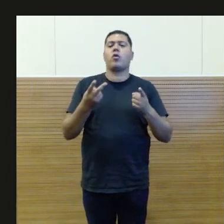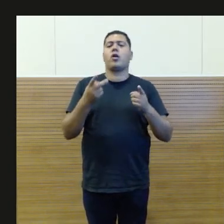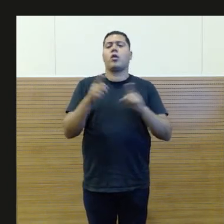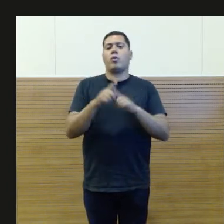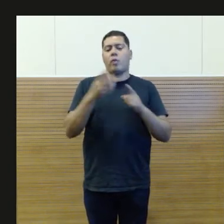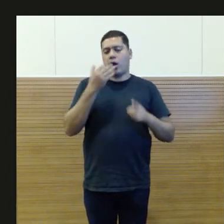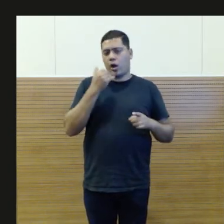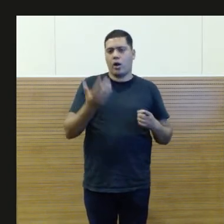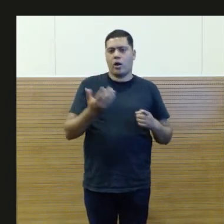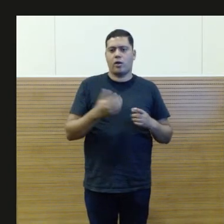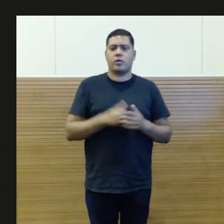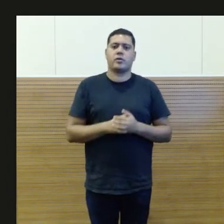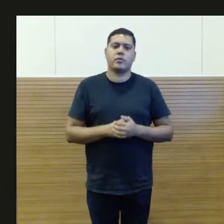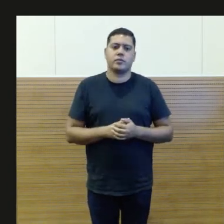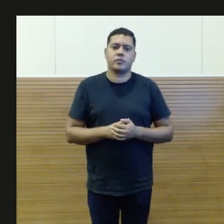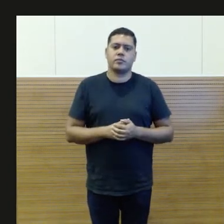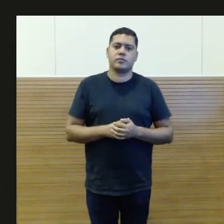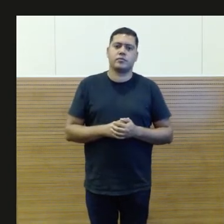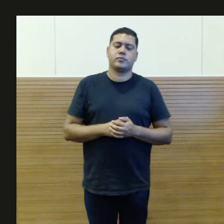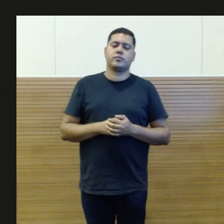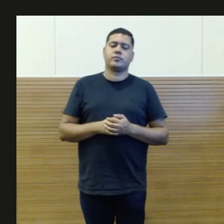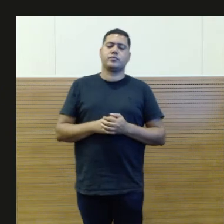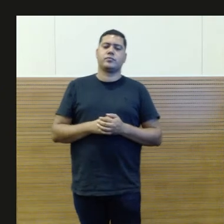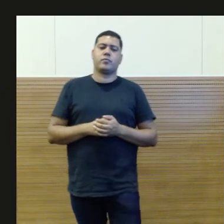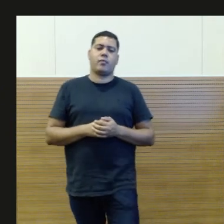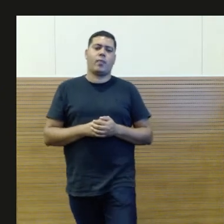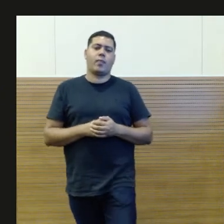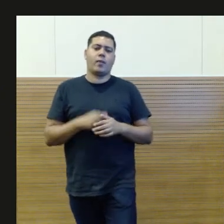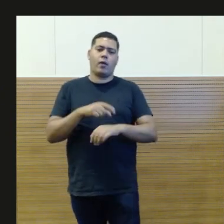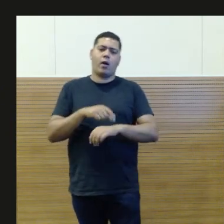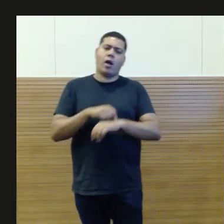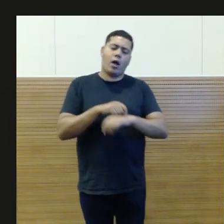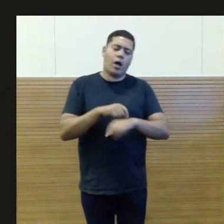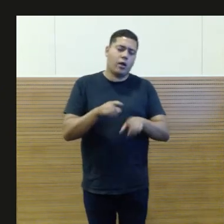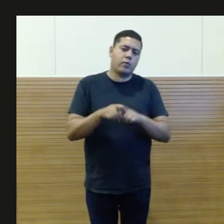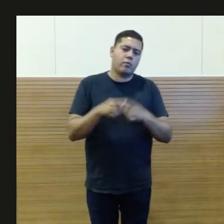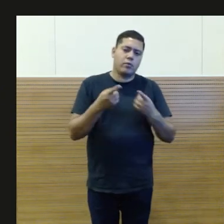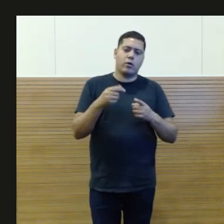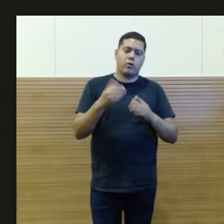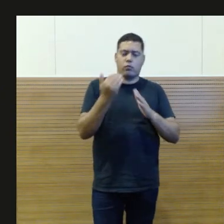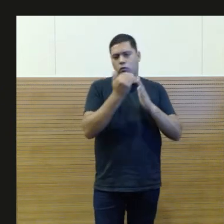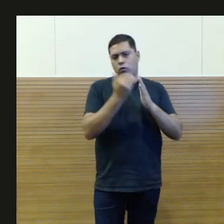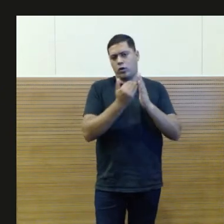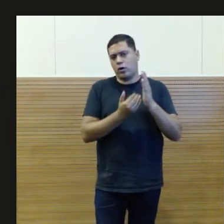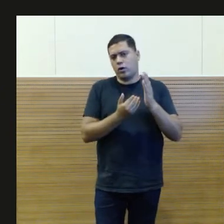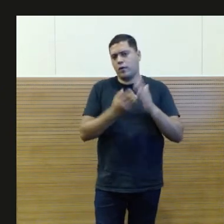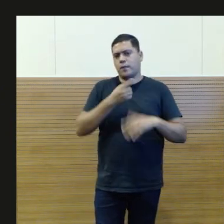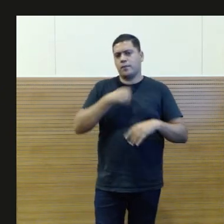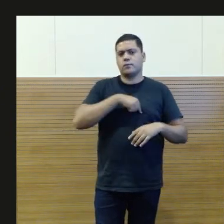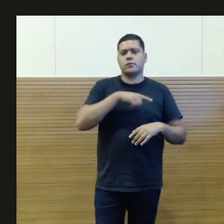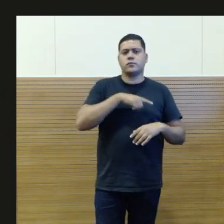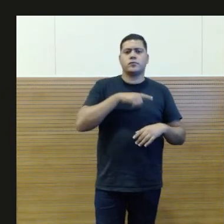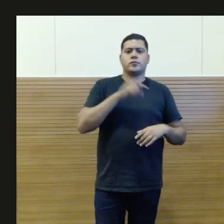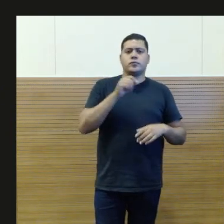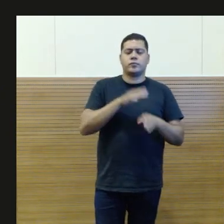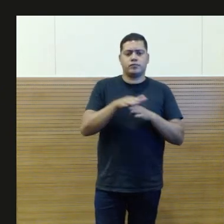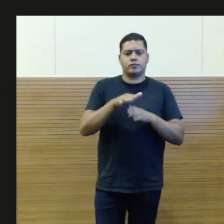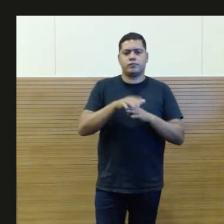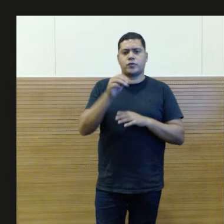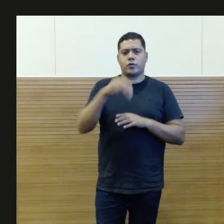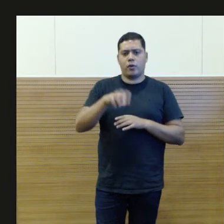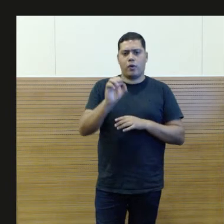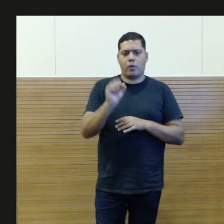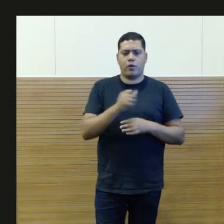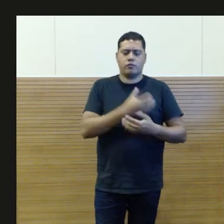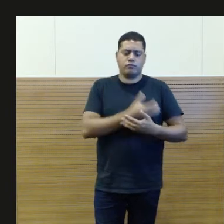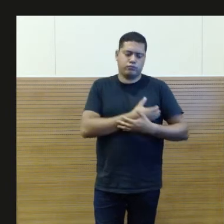on healthy food habits in the recommendation of the guides. In this app of the Unified Health System here, there's information on the guide.